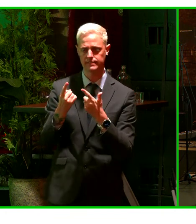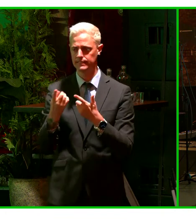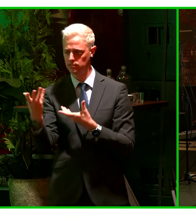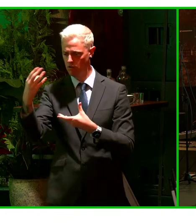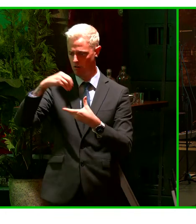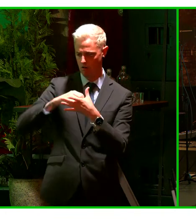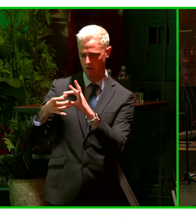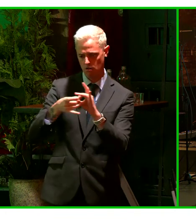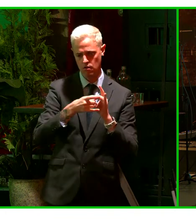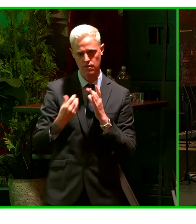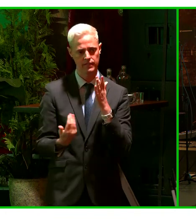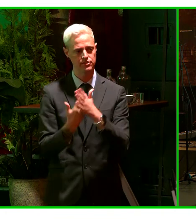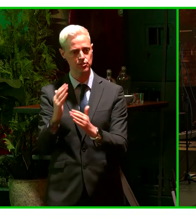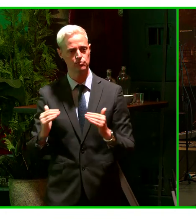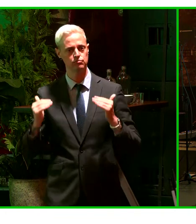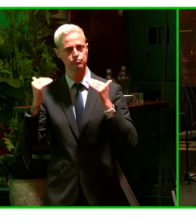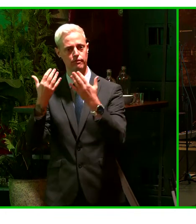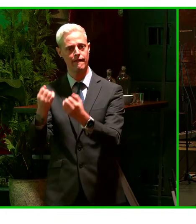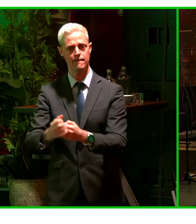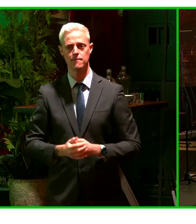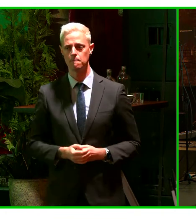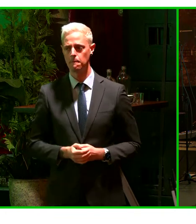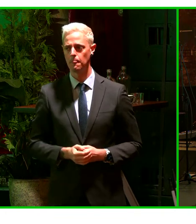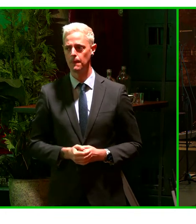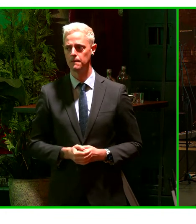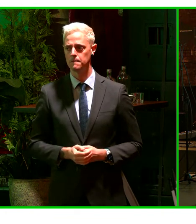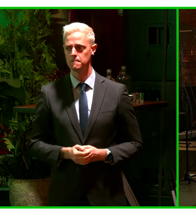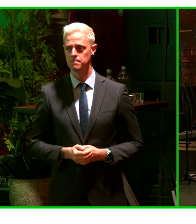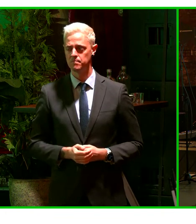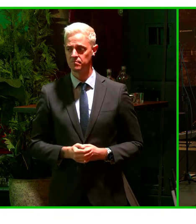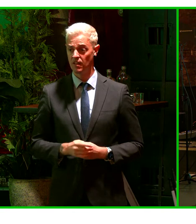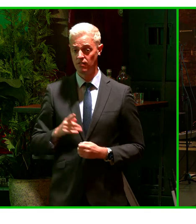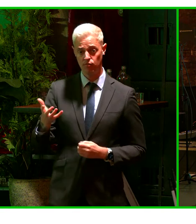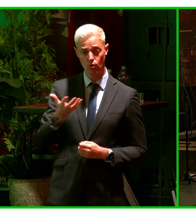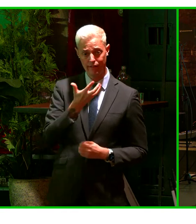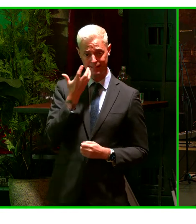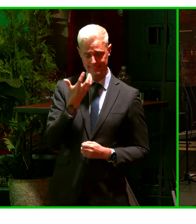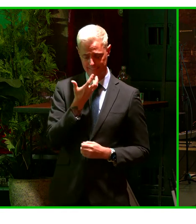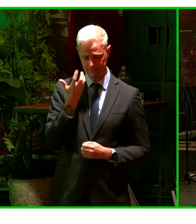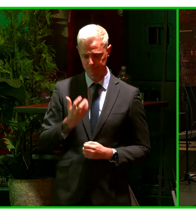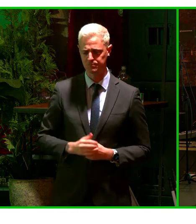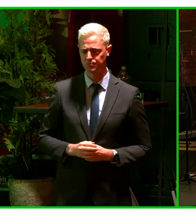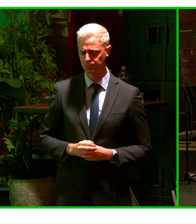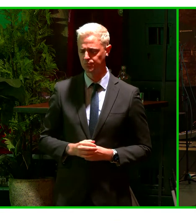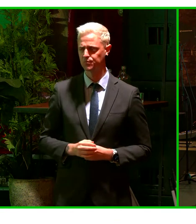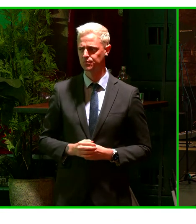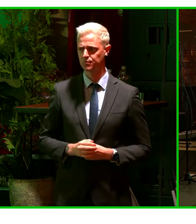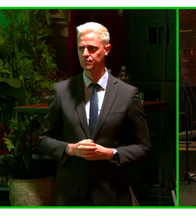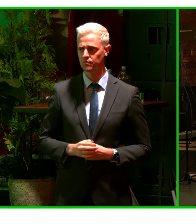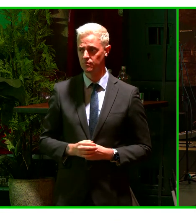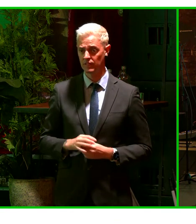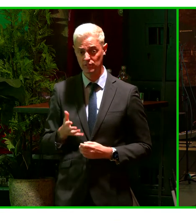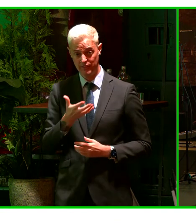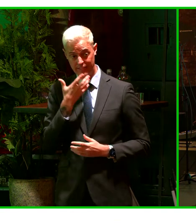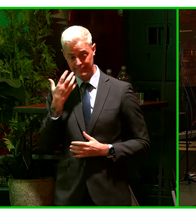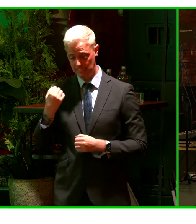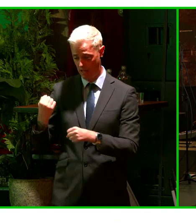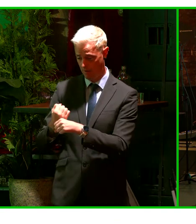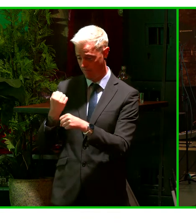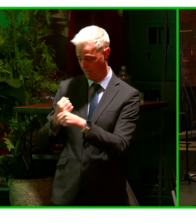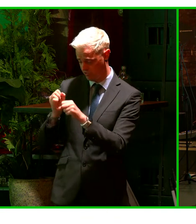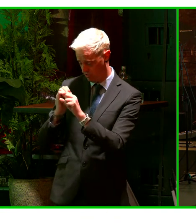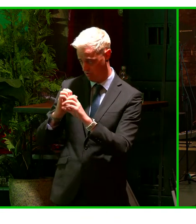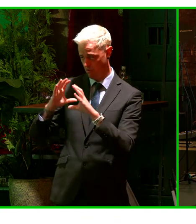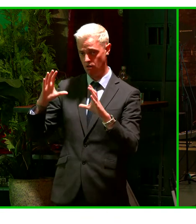board and deliver that. And the heat side of it, the heat manufacturers for